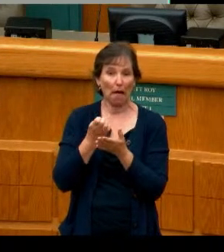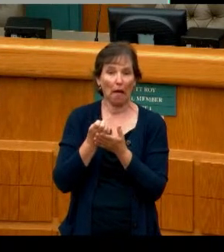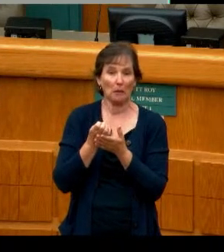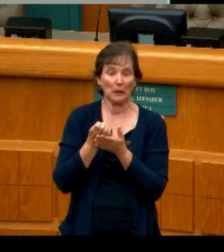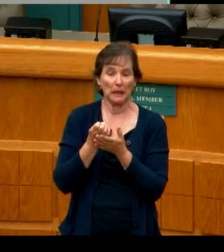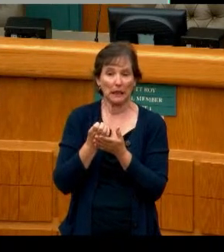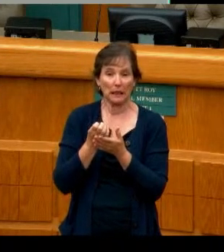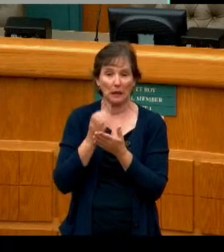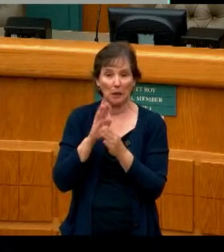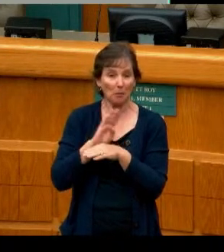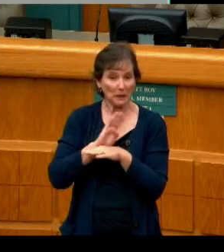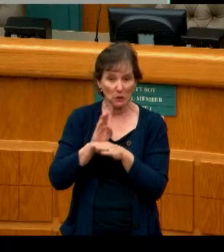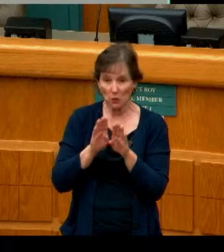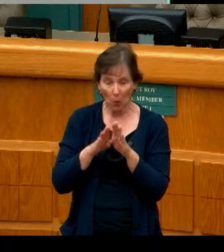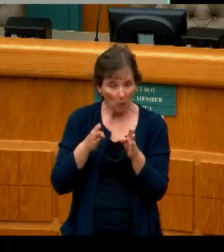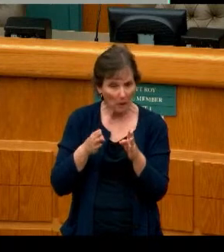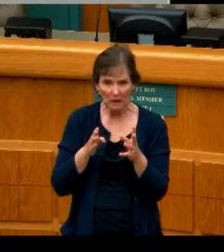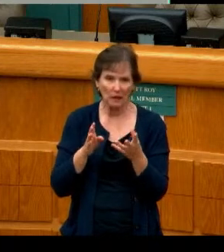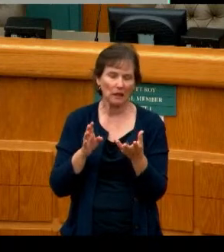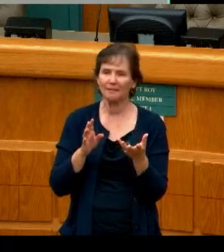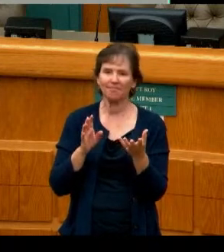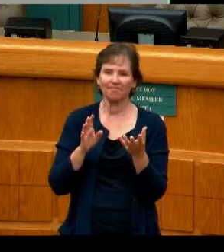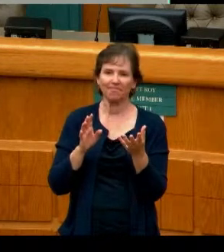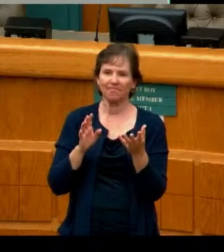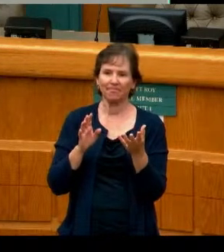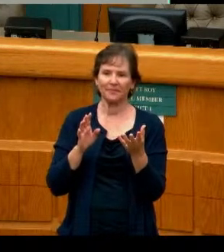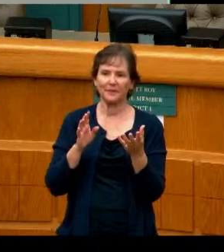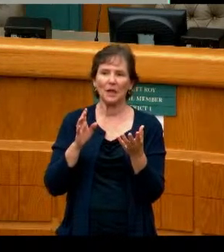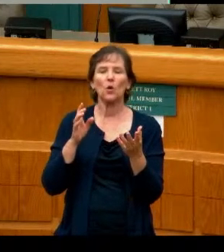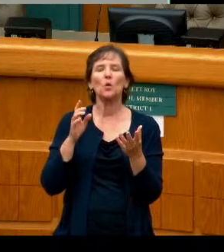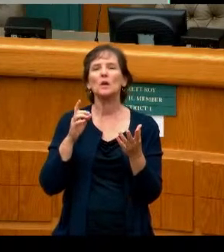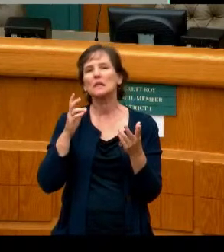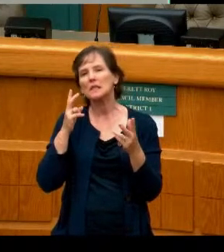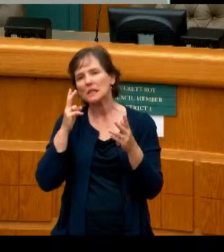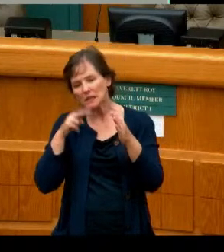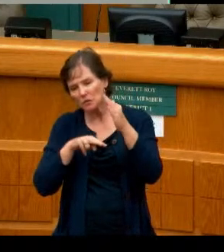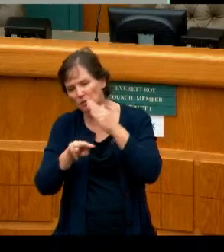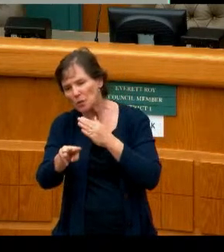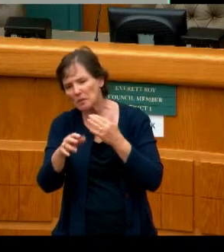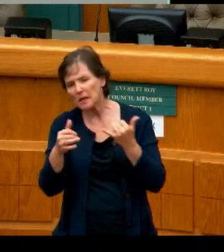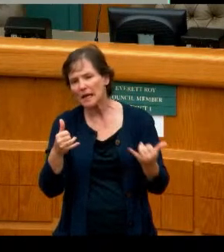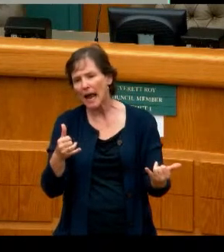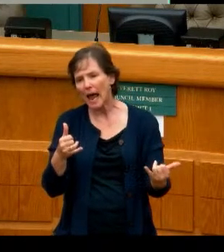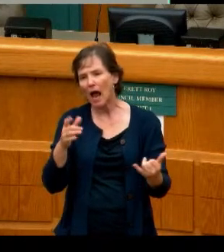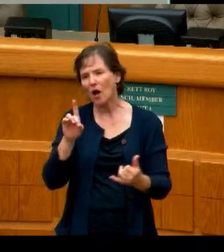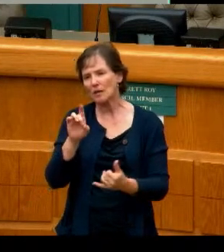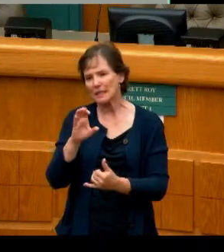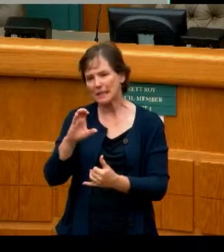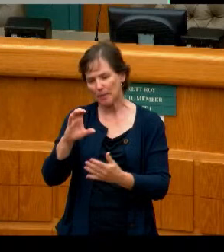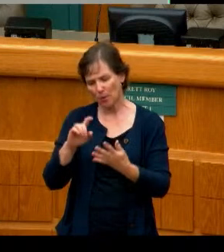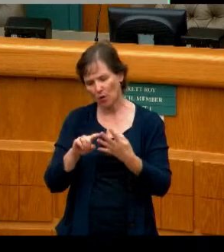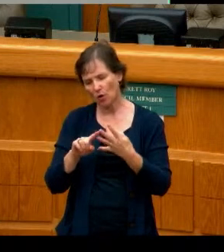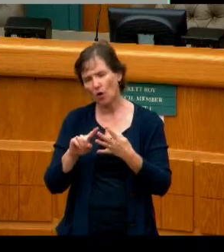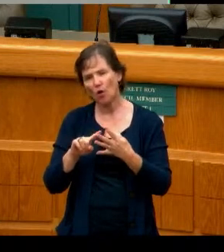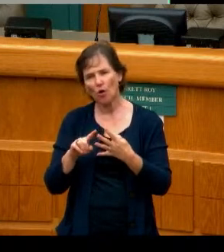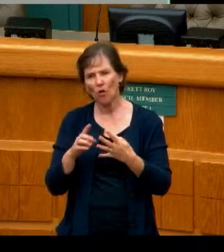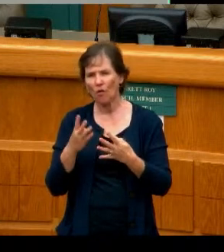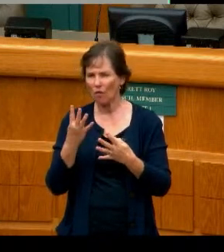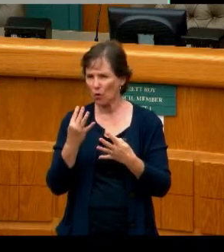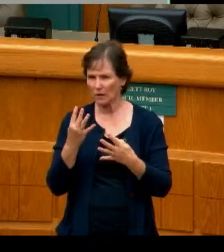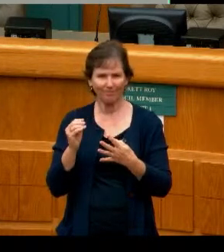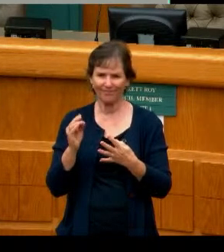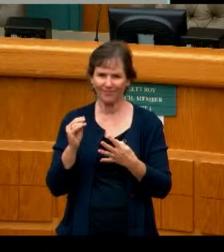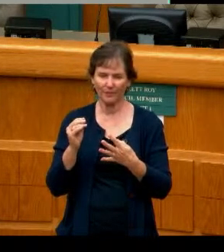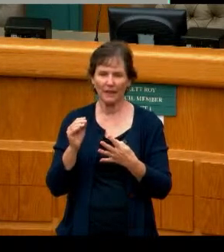And so the way the model manifests is that we have a projection that we're going to hit the threshold a